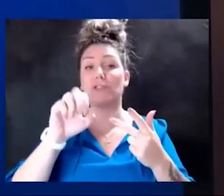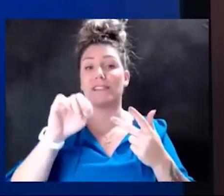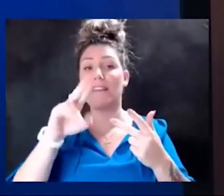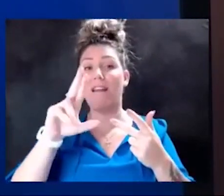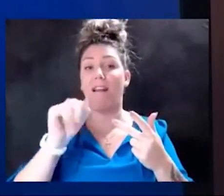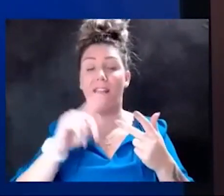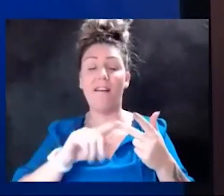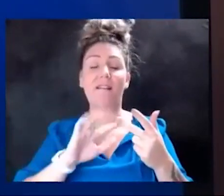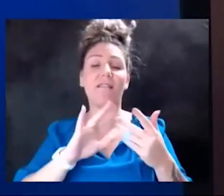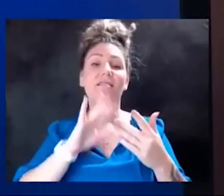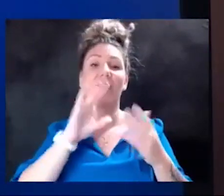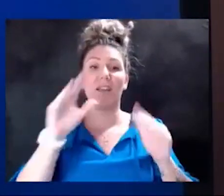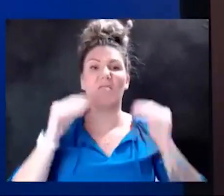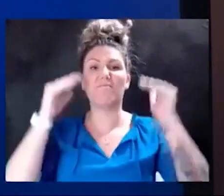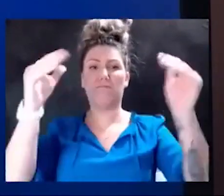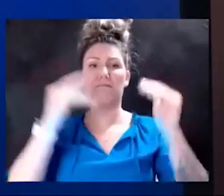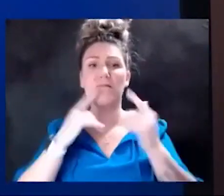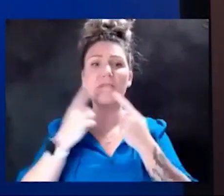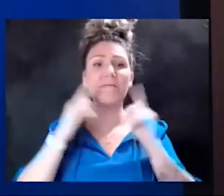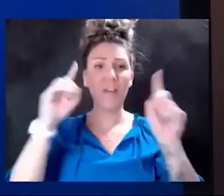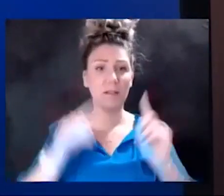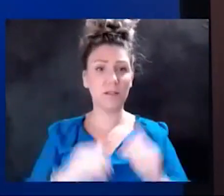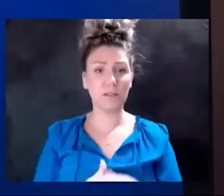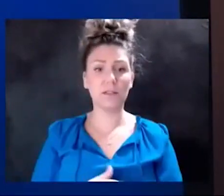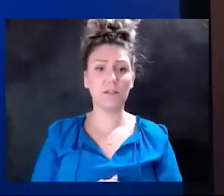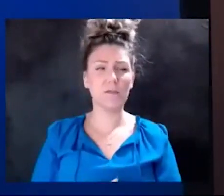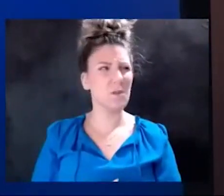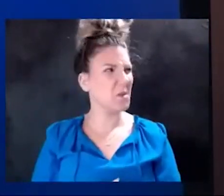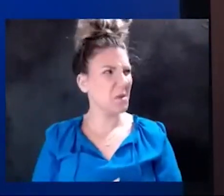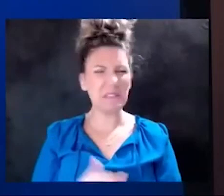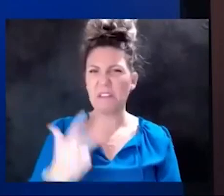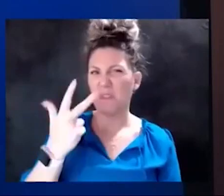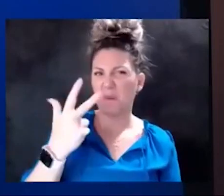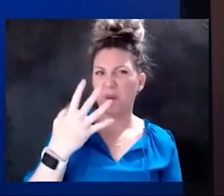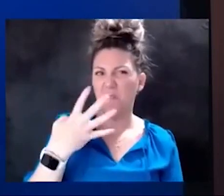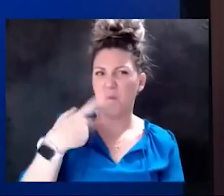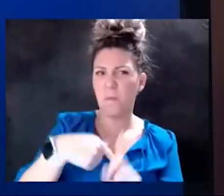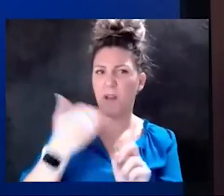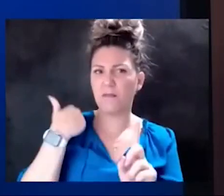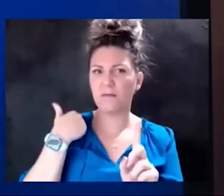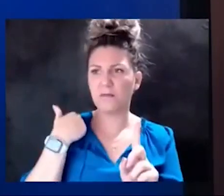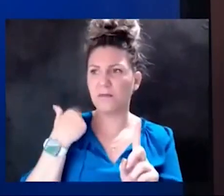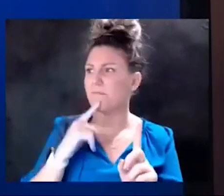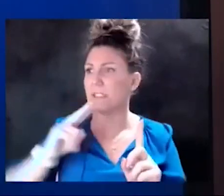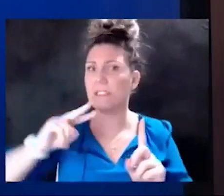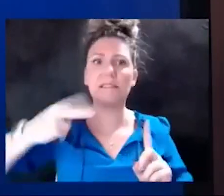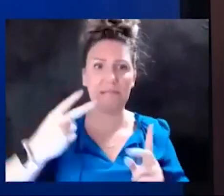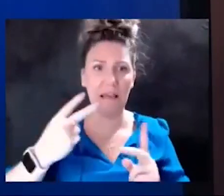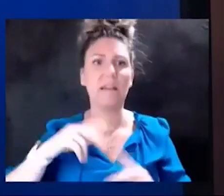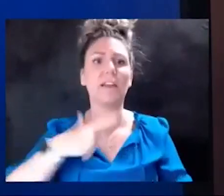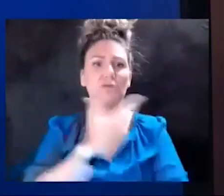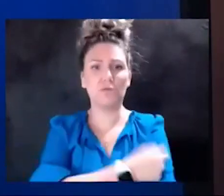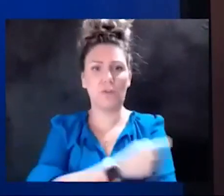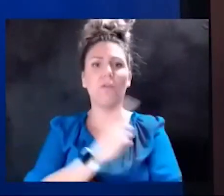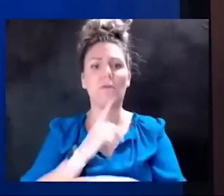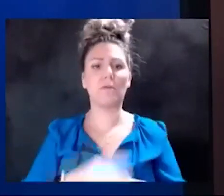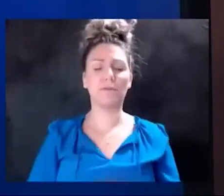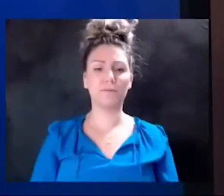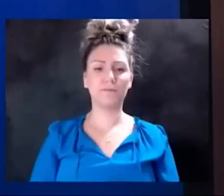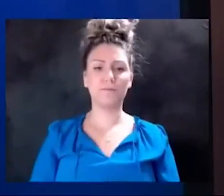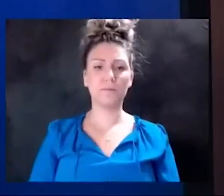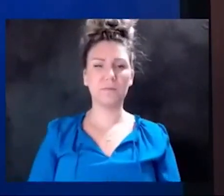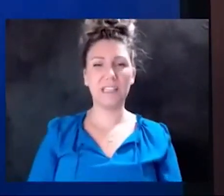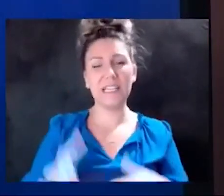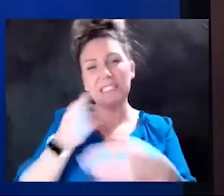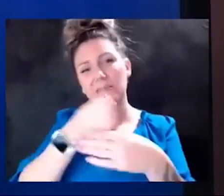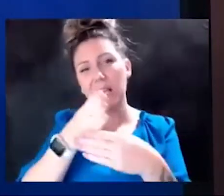effectiveness. And that was like, I don't remember a length of time, was that 3 or 4 months after the 2nd shot. So it does space it out a little bit more. It does require